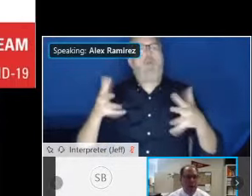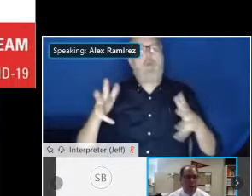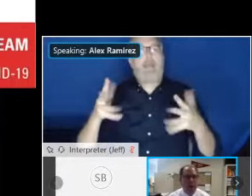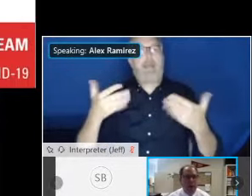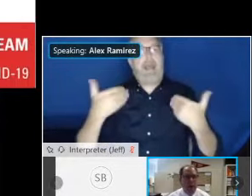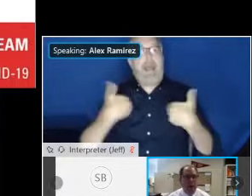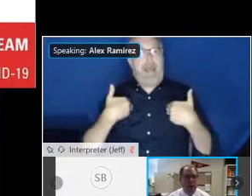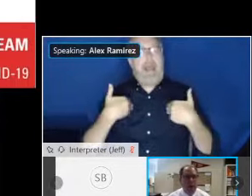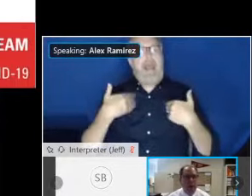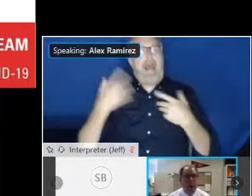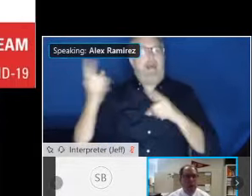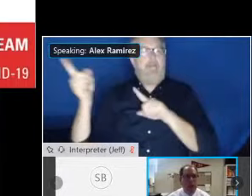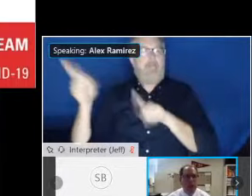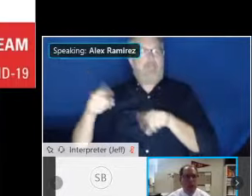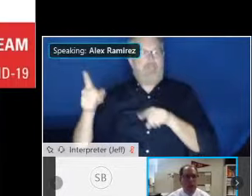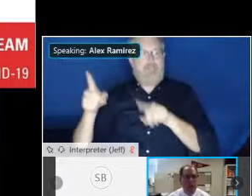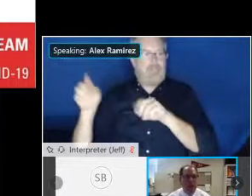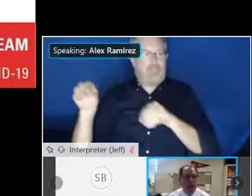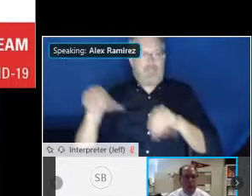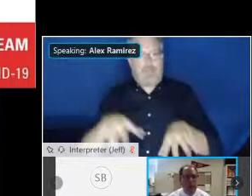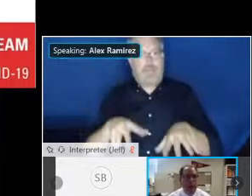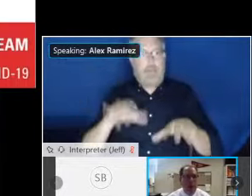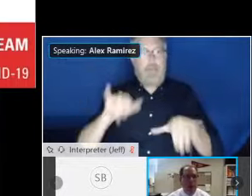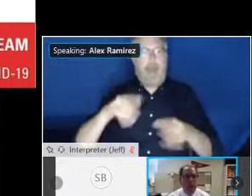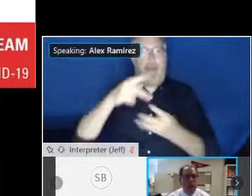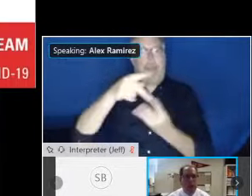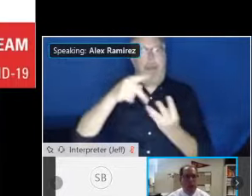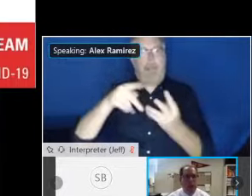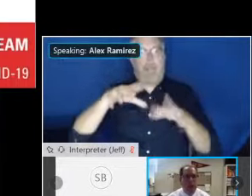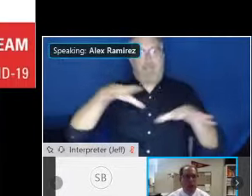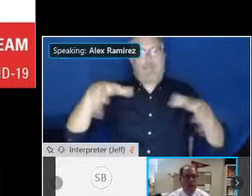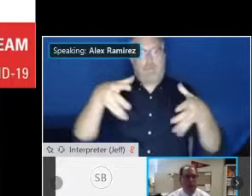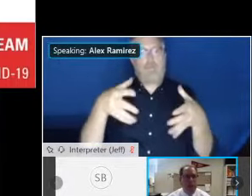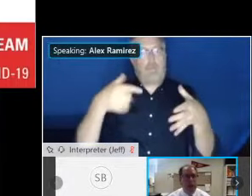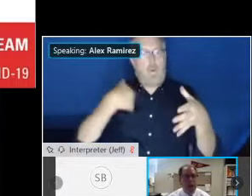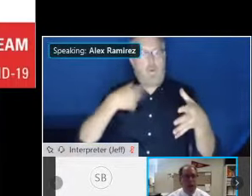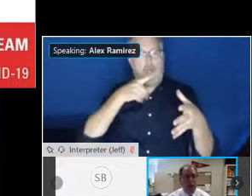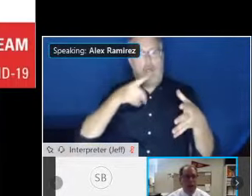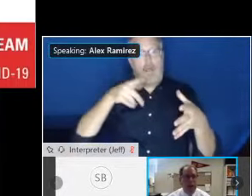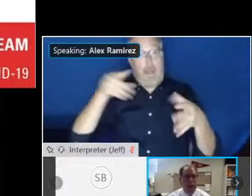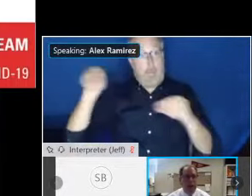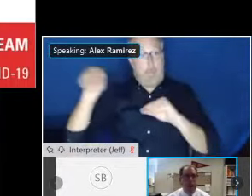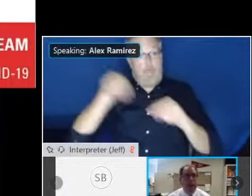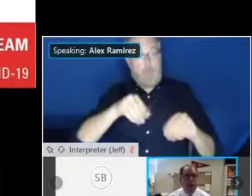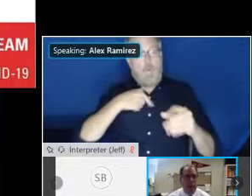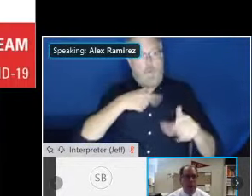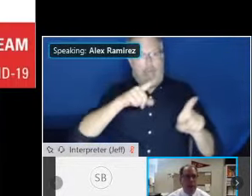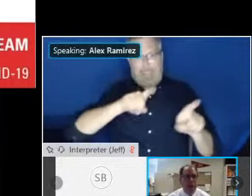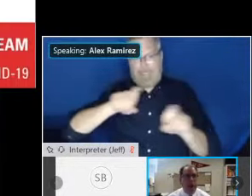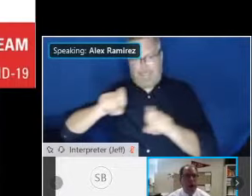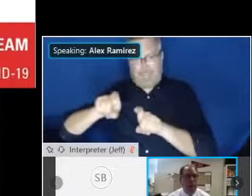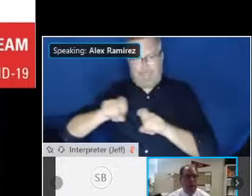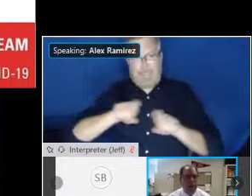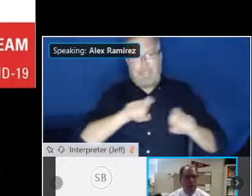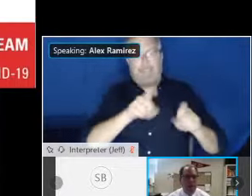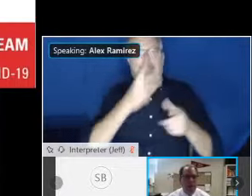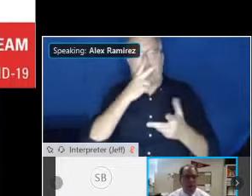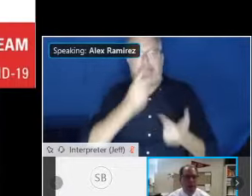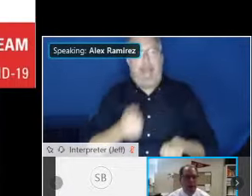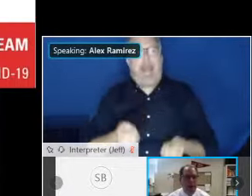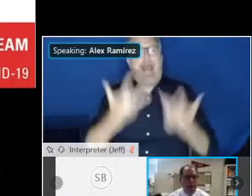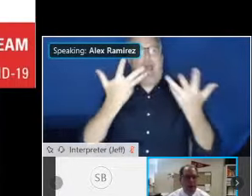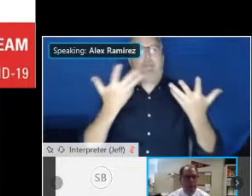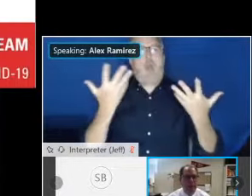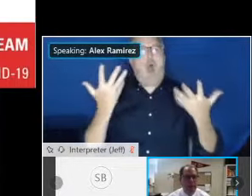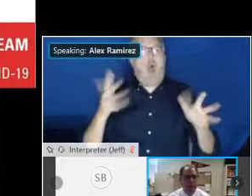into the dorms. It's a population we could determine when they could move in, and we could execute and try to establish what the prevalence or how many of them